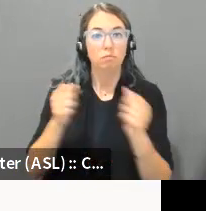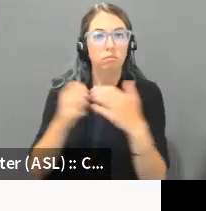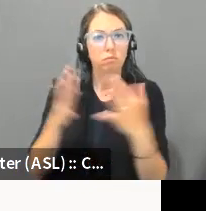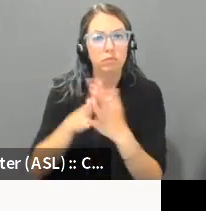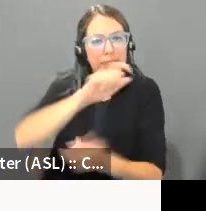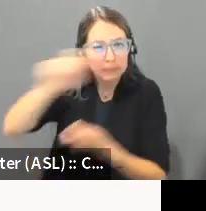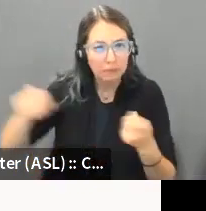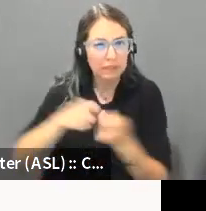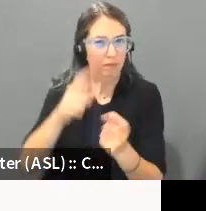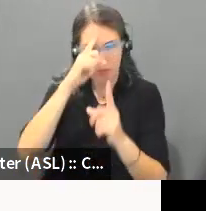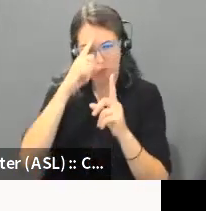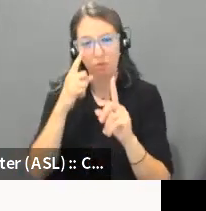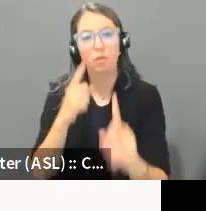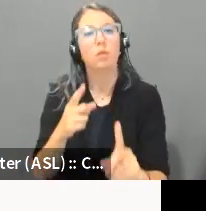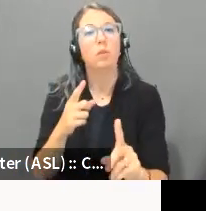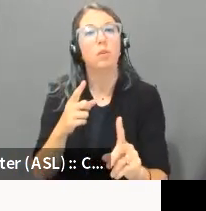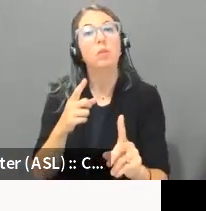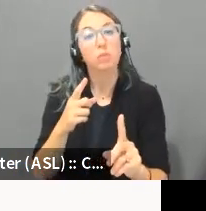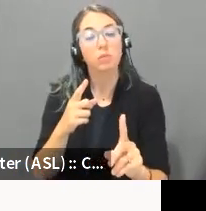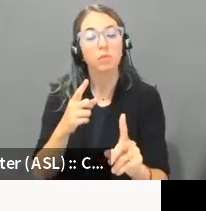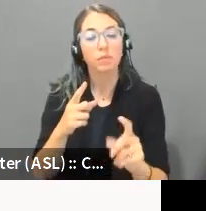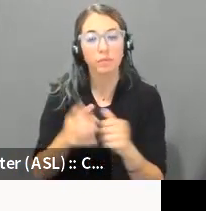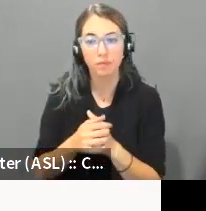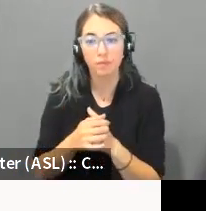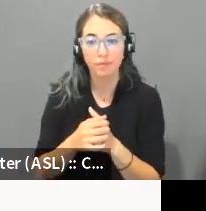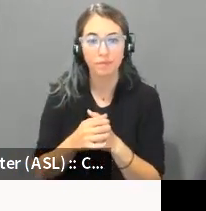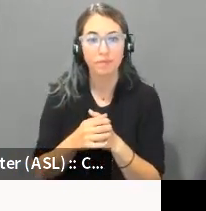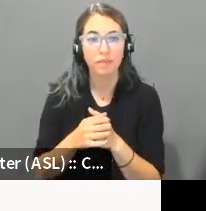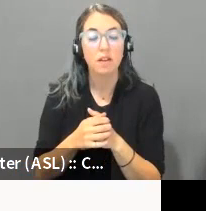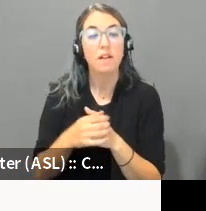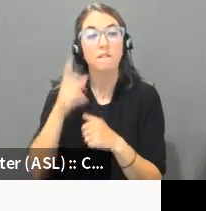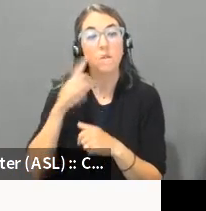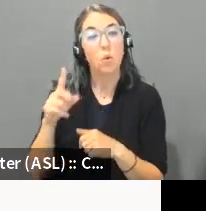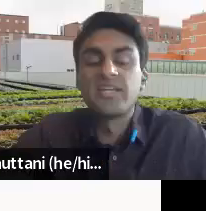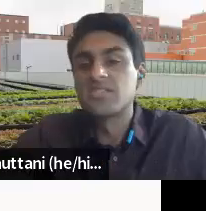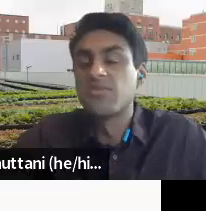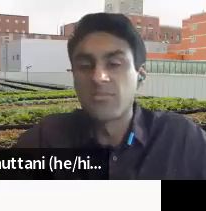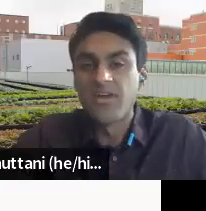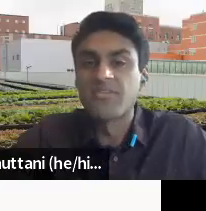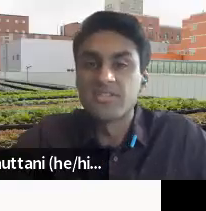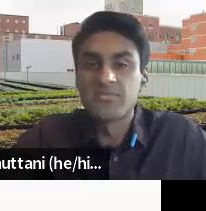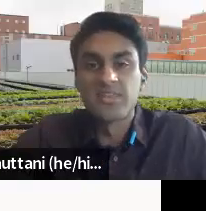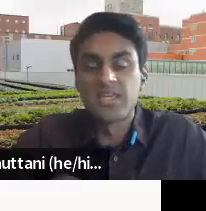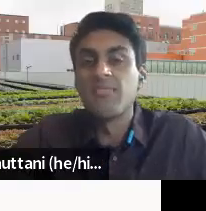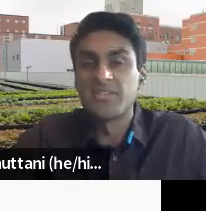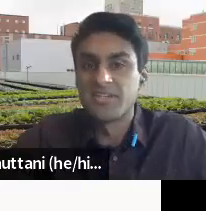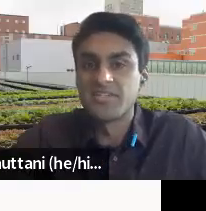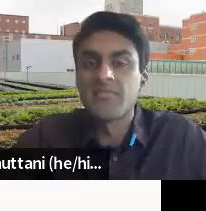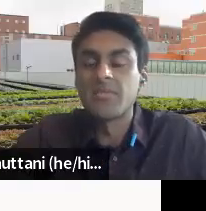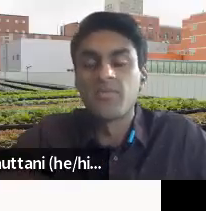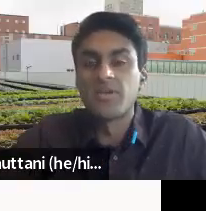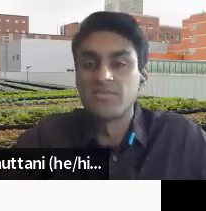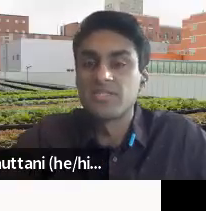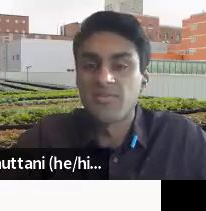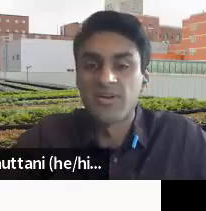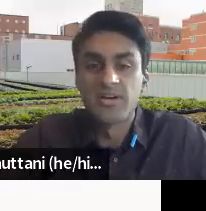data tool. So from the in-house quality and safety topic, blood lead levels and smoking prevalence were the key metrics that